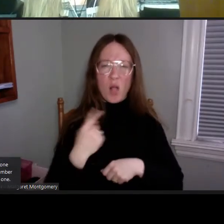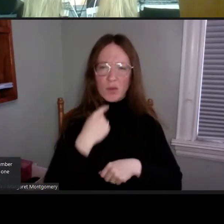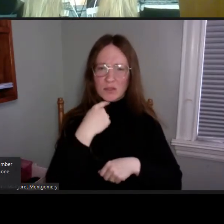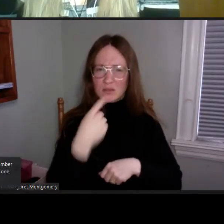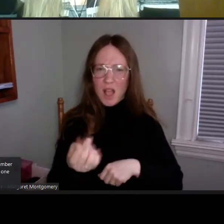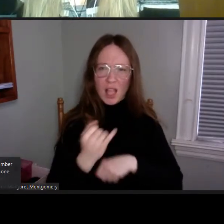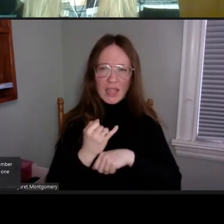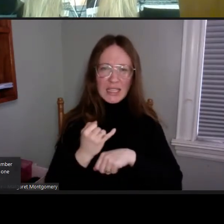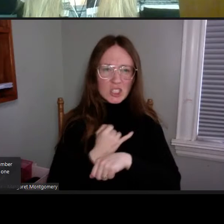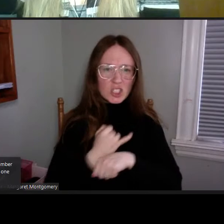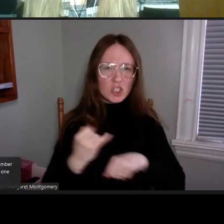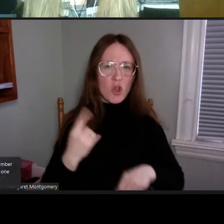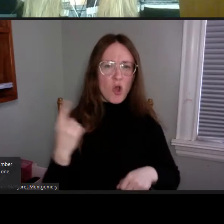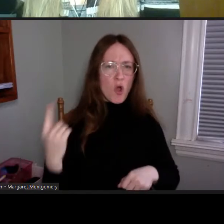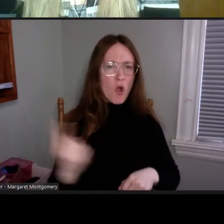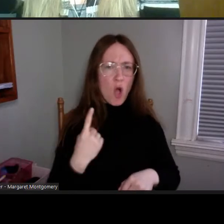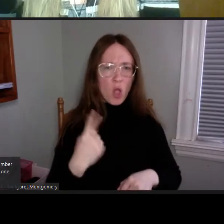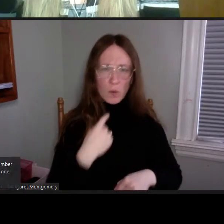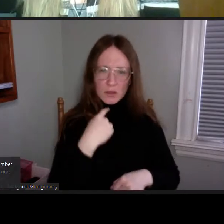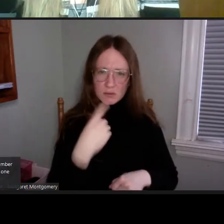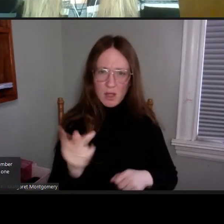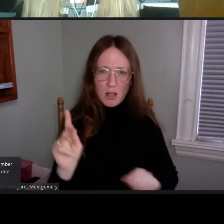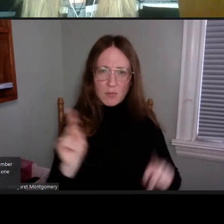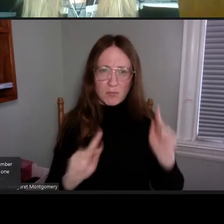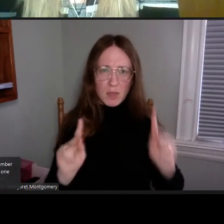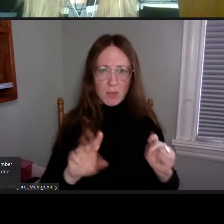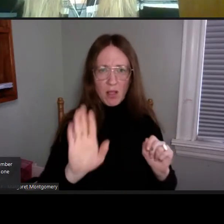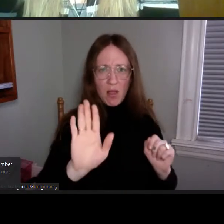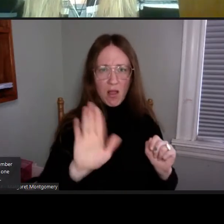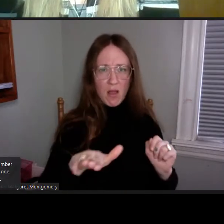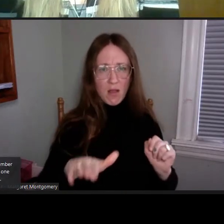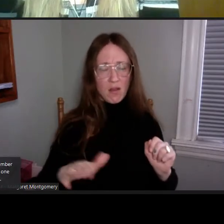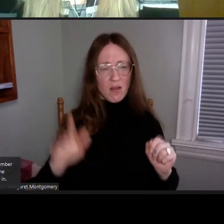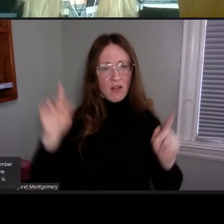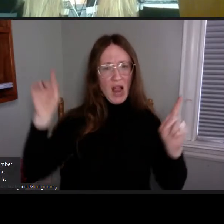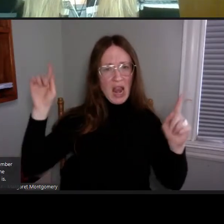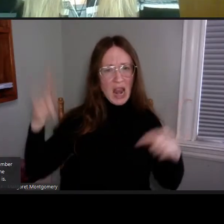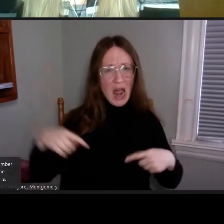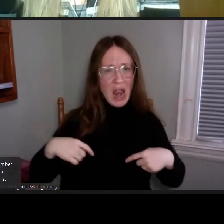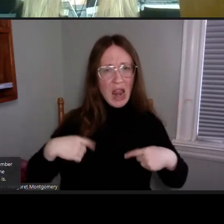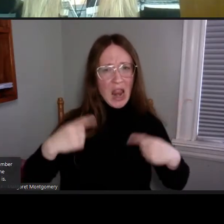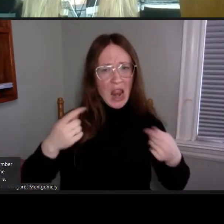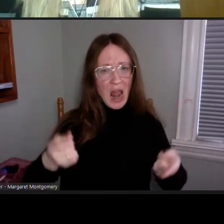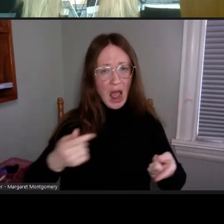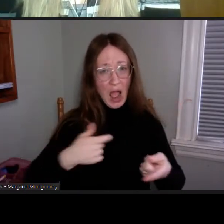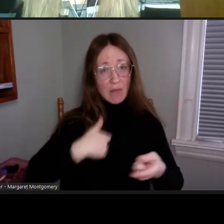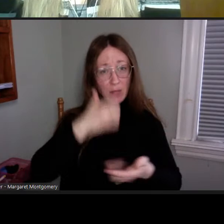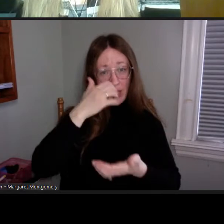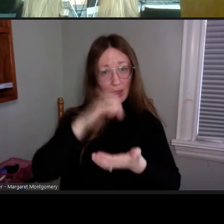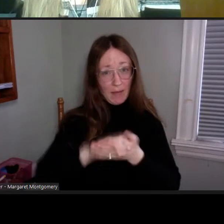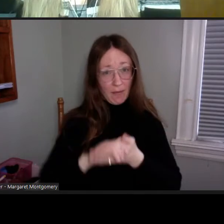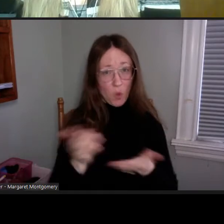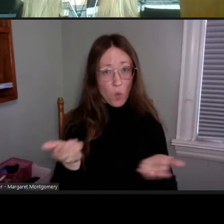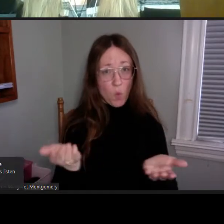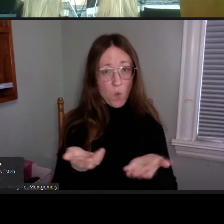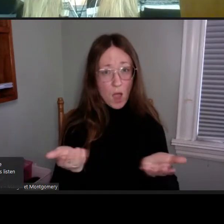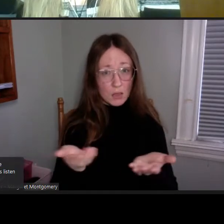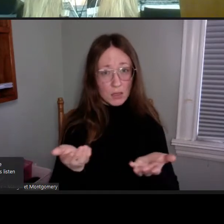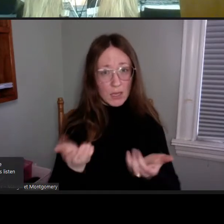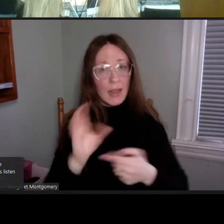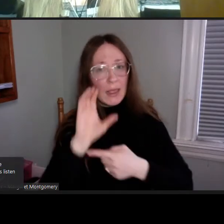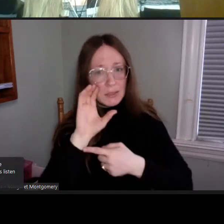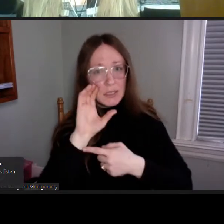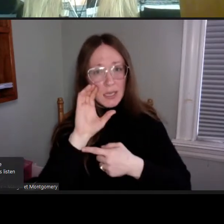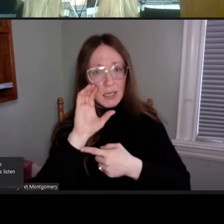thing I really believe from all my years is listen. And listen